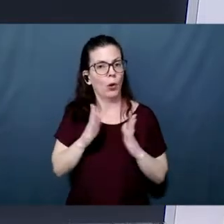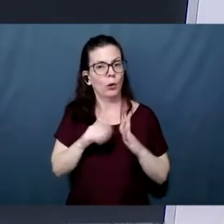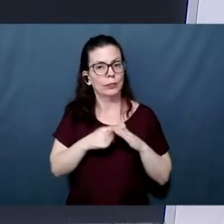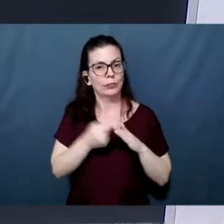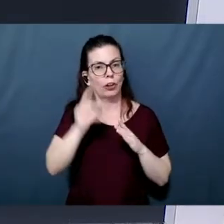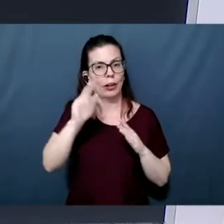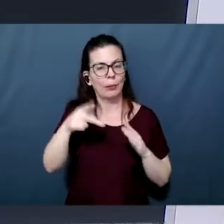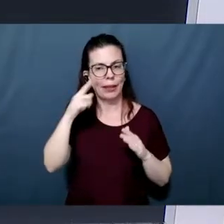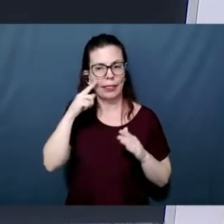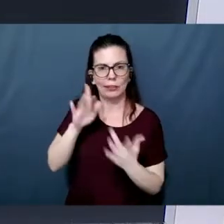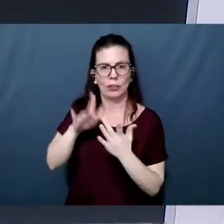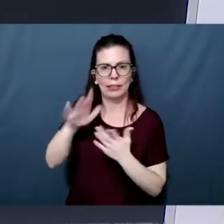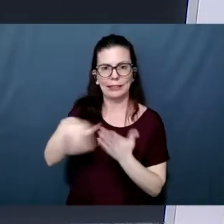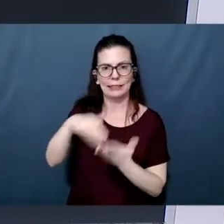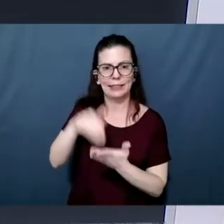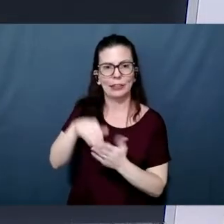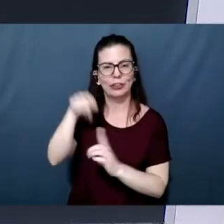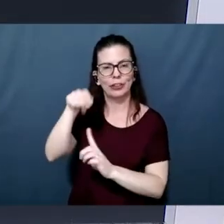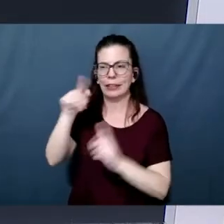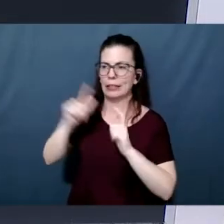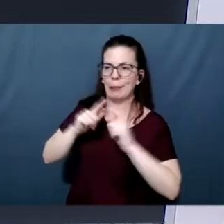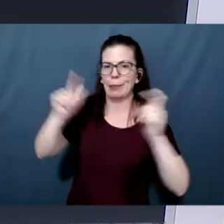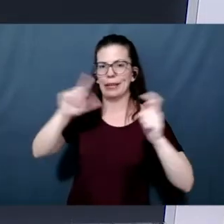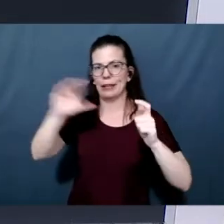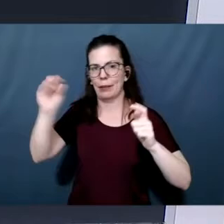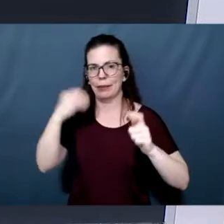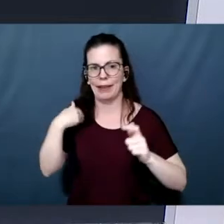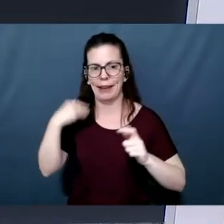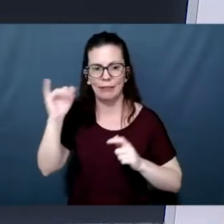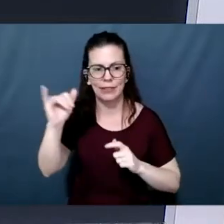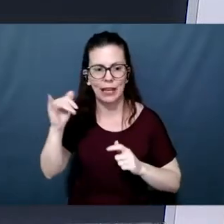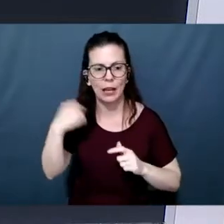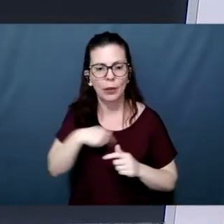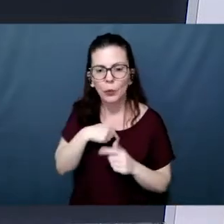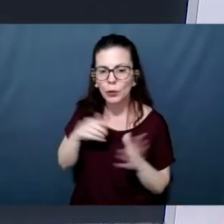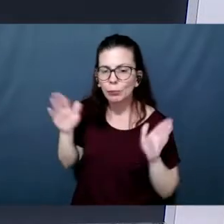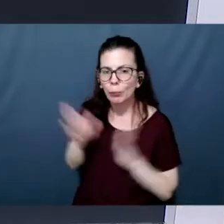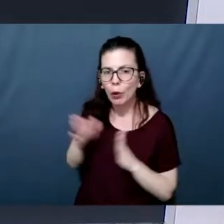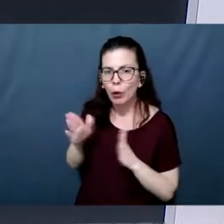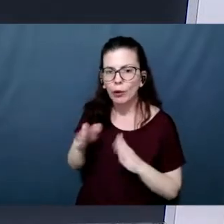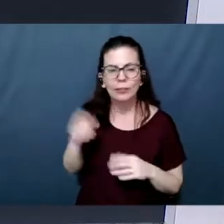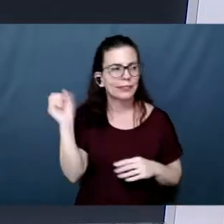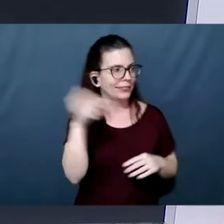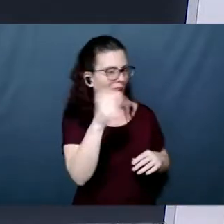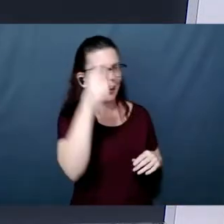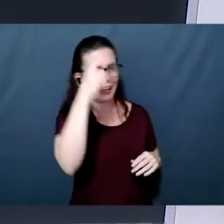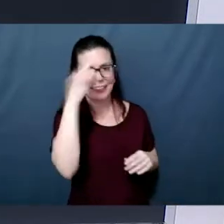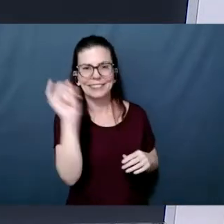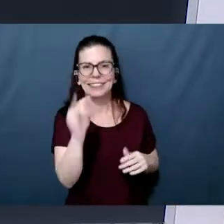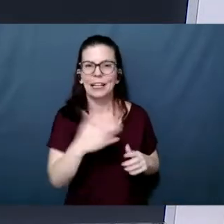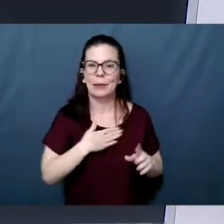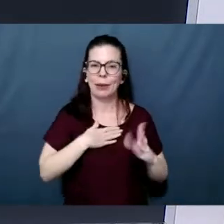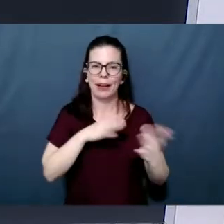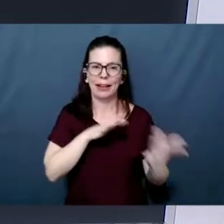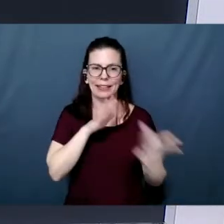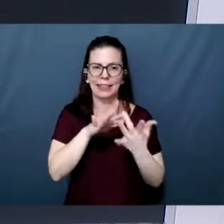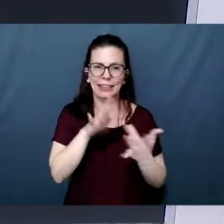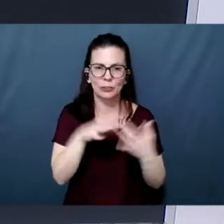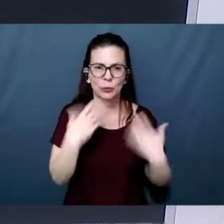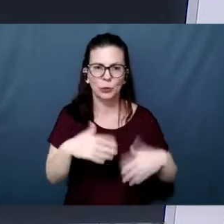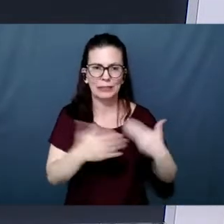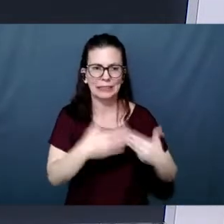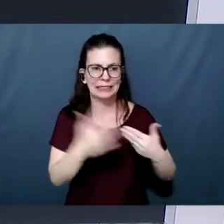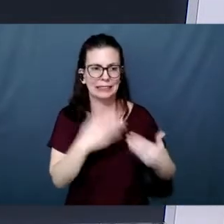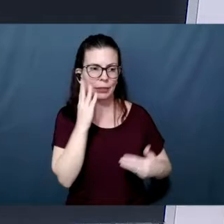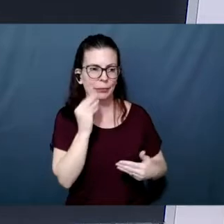Yep. the domain of the large company. Exactly. But what if I'm a I was smart able to run a startup? contact center. Like, I have my instance of Connect, and it's super easy. It really is.